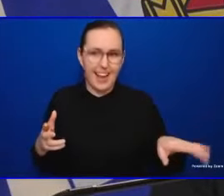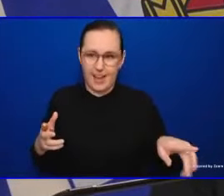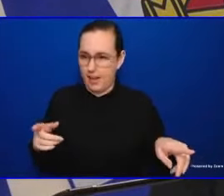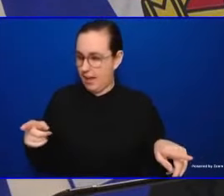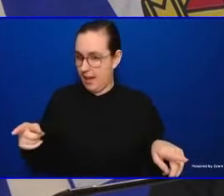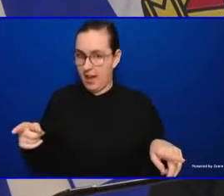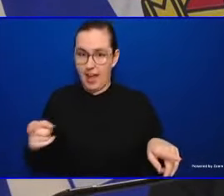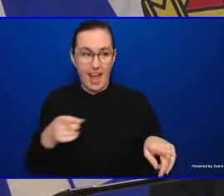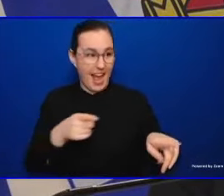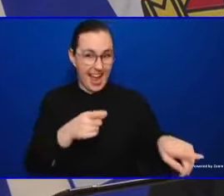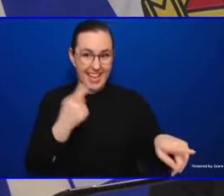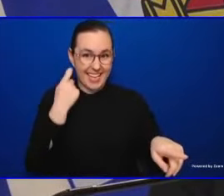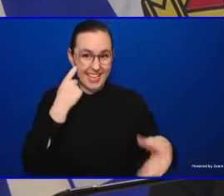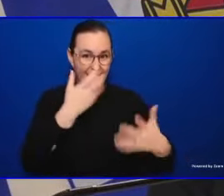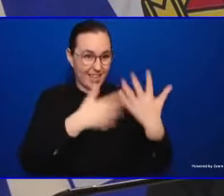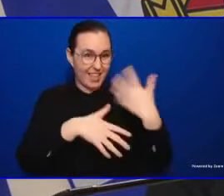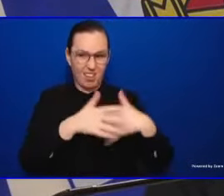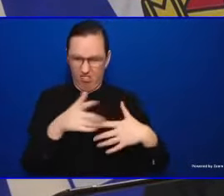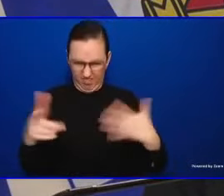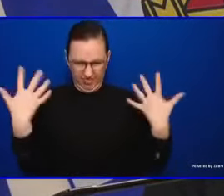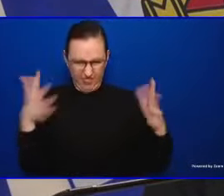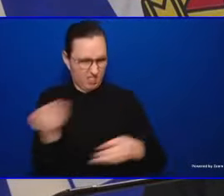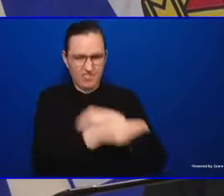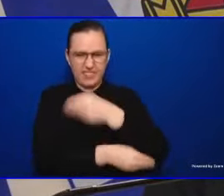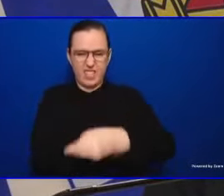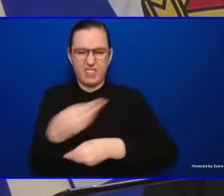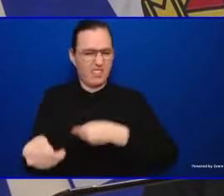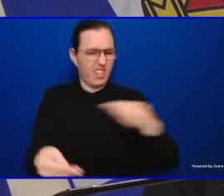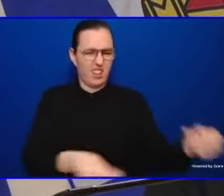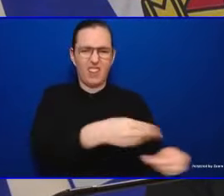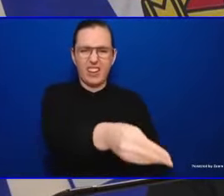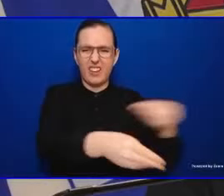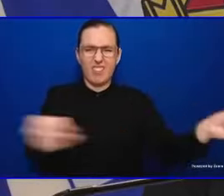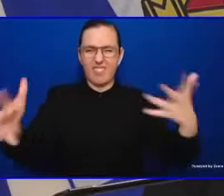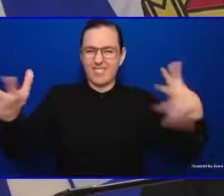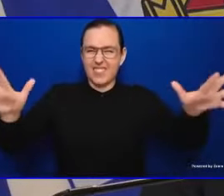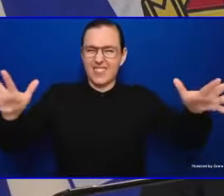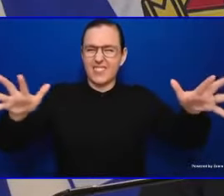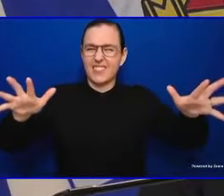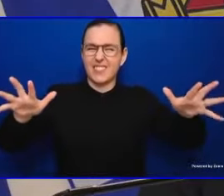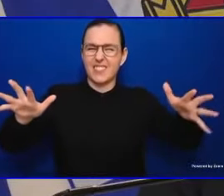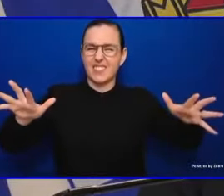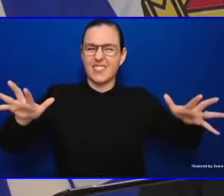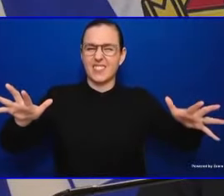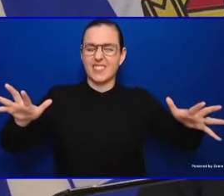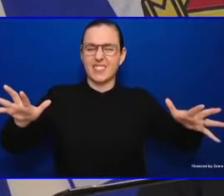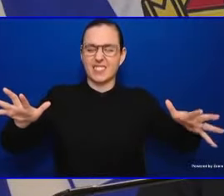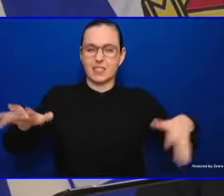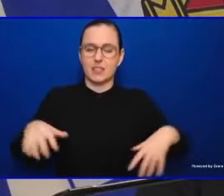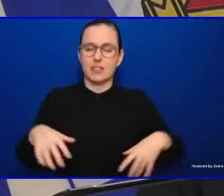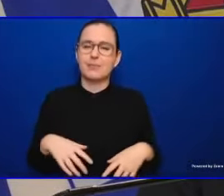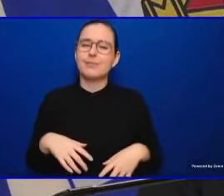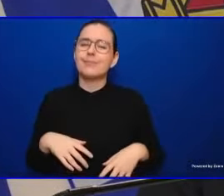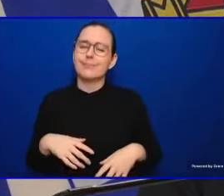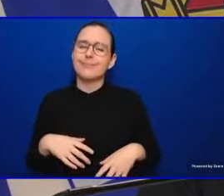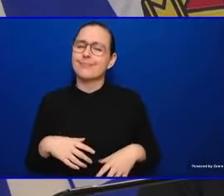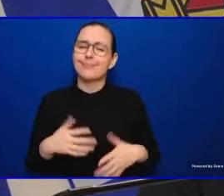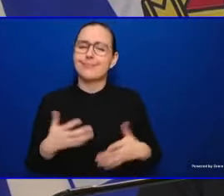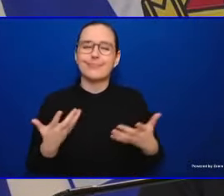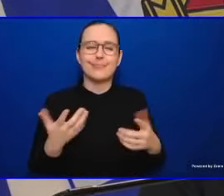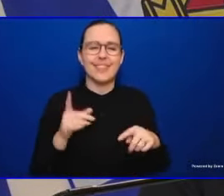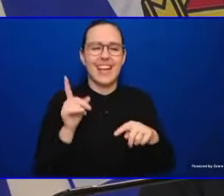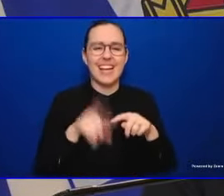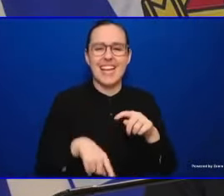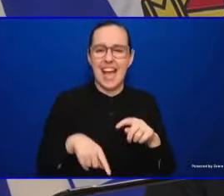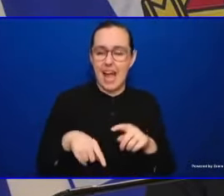we're no longer be able to do individual case exposure notifications in schools. So that will change,